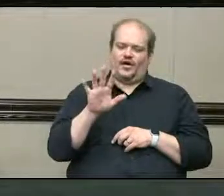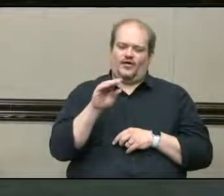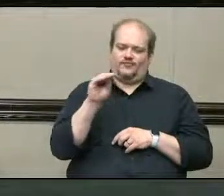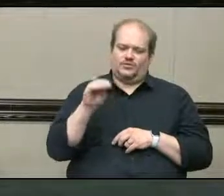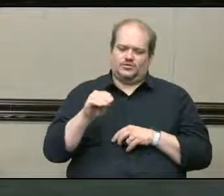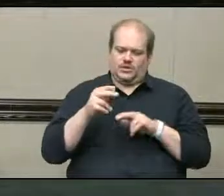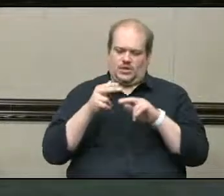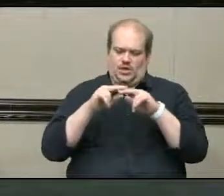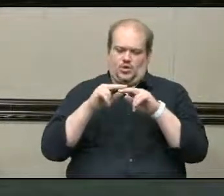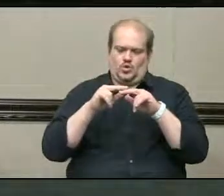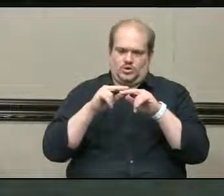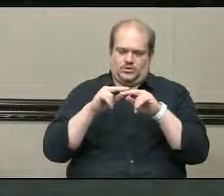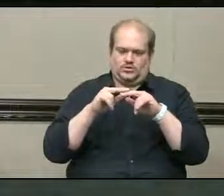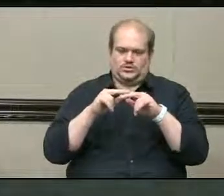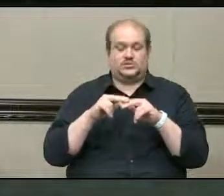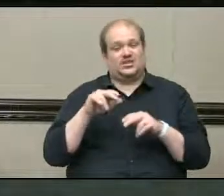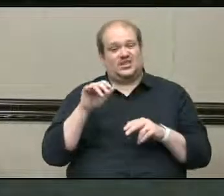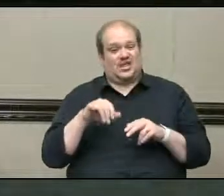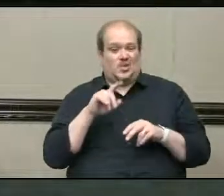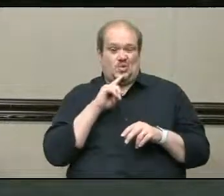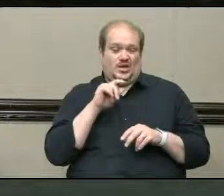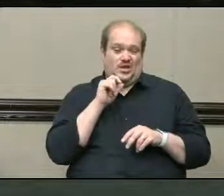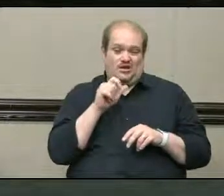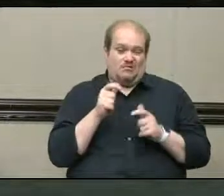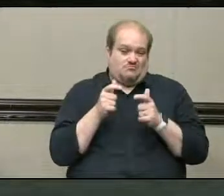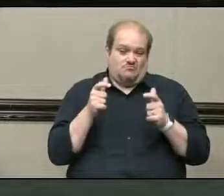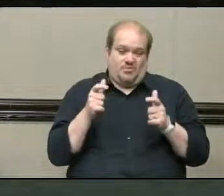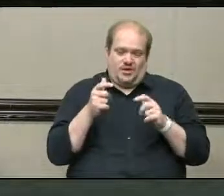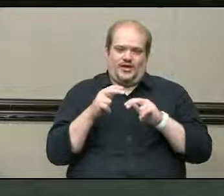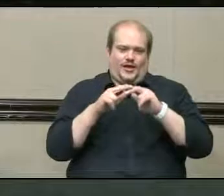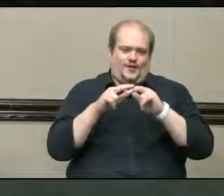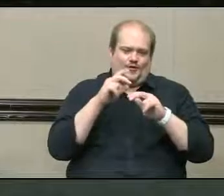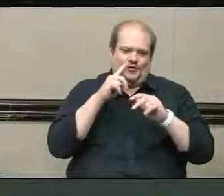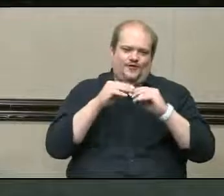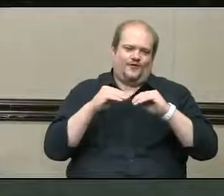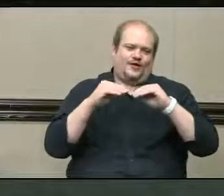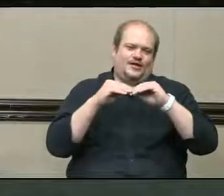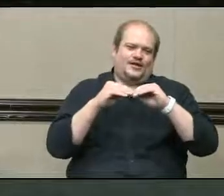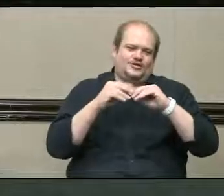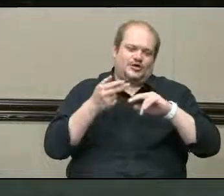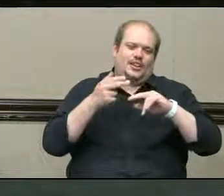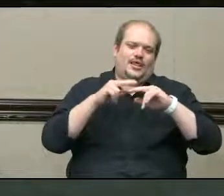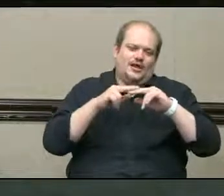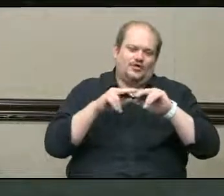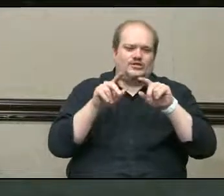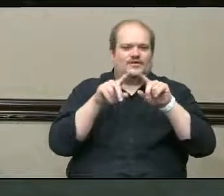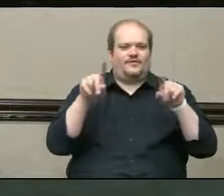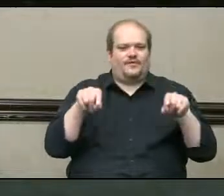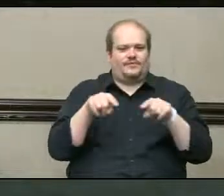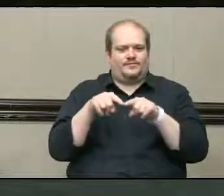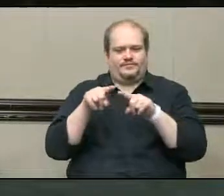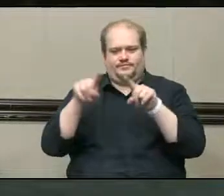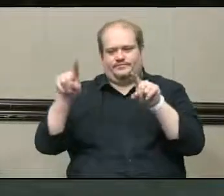5% increase, was not that big of an increase for additional increase of the signage.